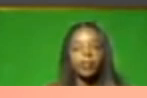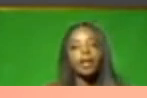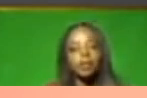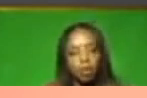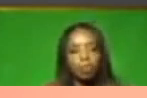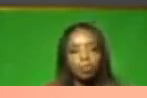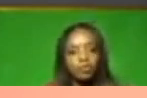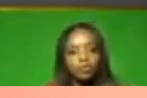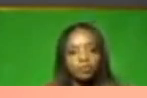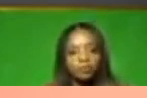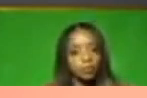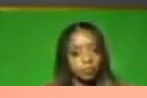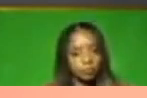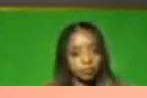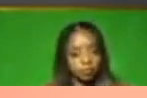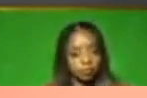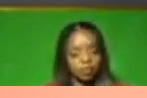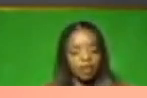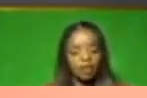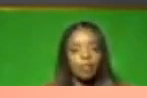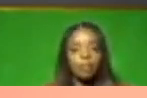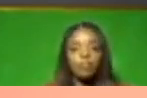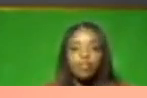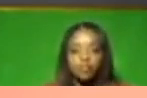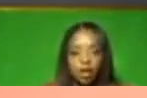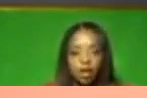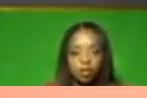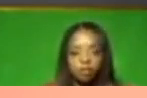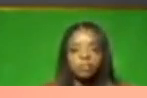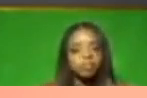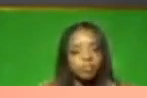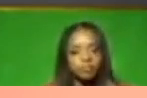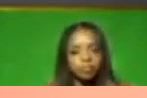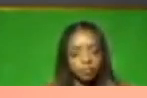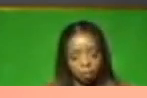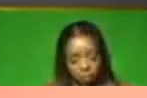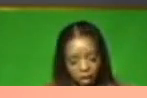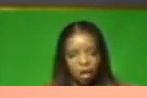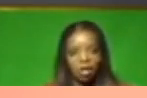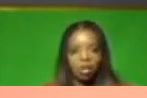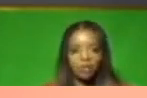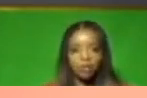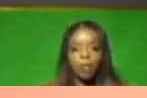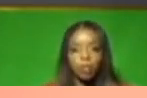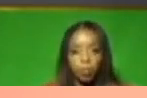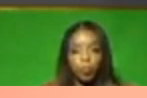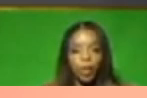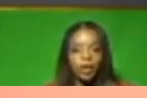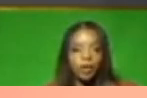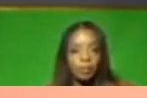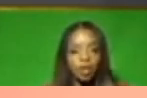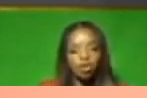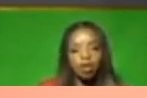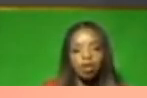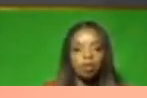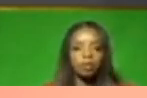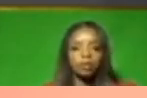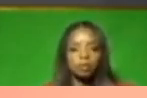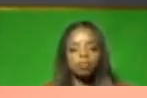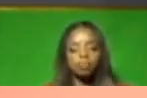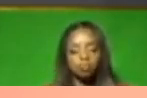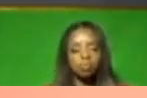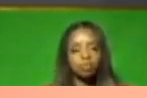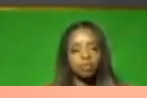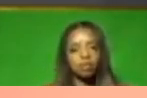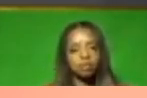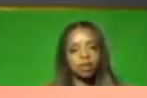progress provides a solid platform on which we will build a sustained increase in the rate of